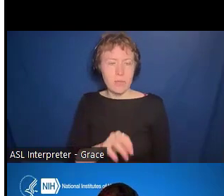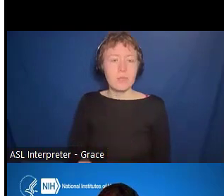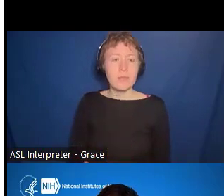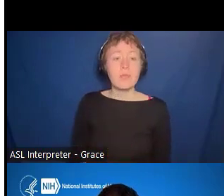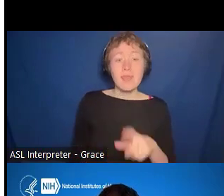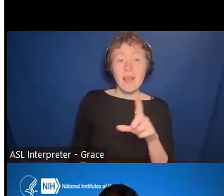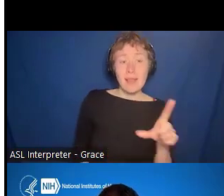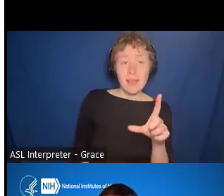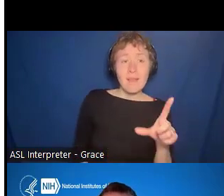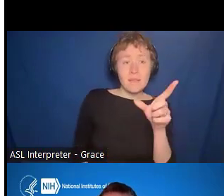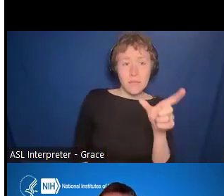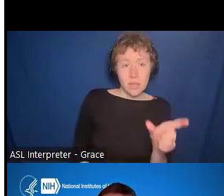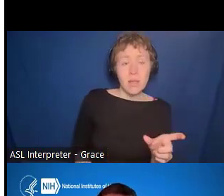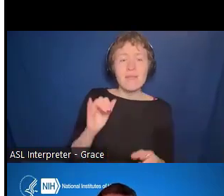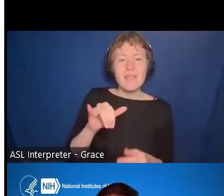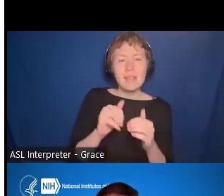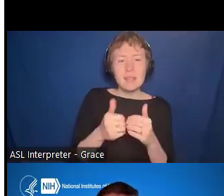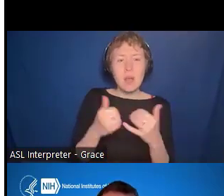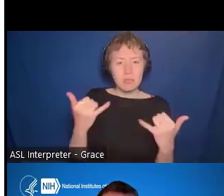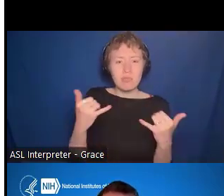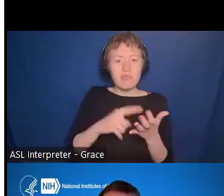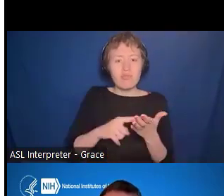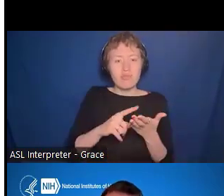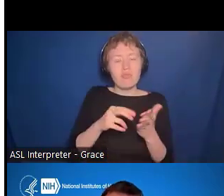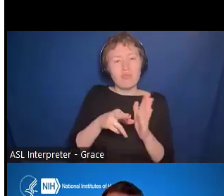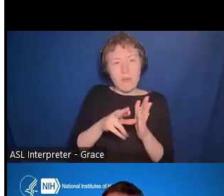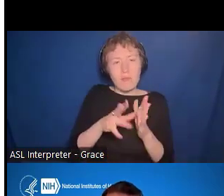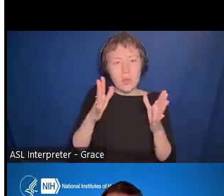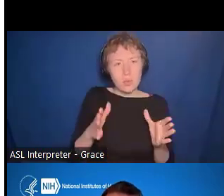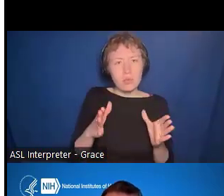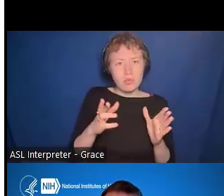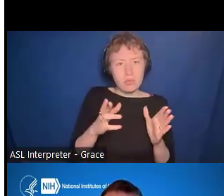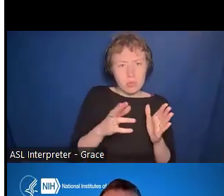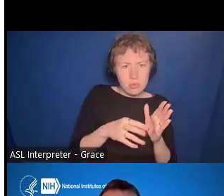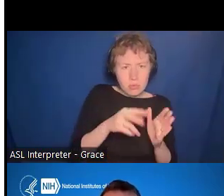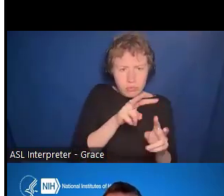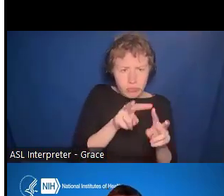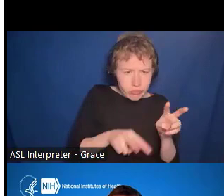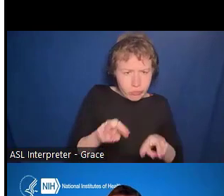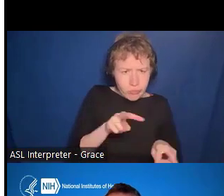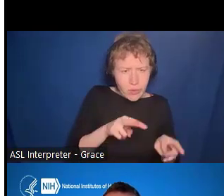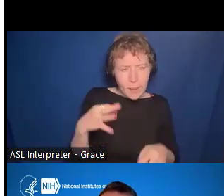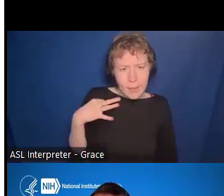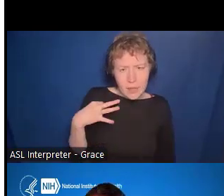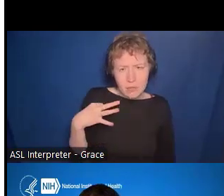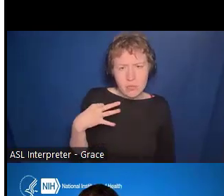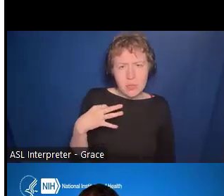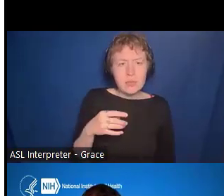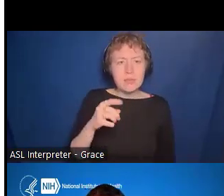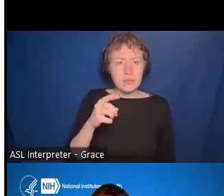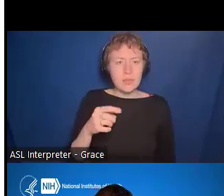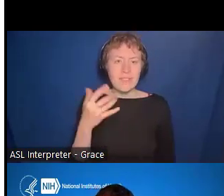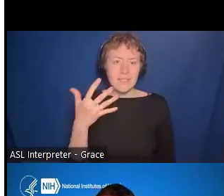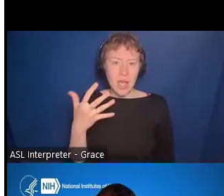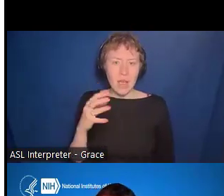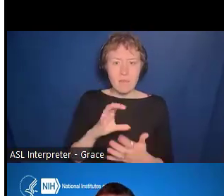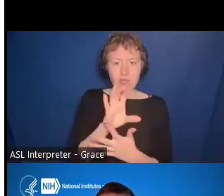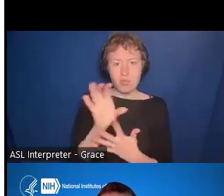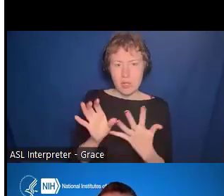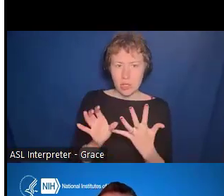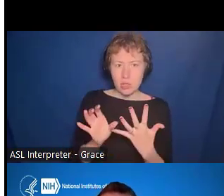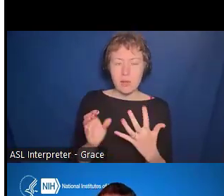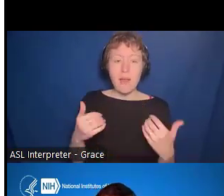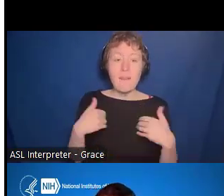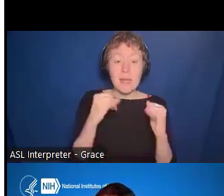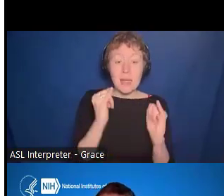review these applications. We have the 5 review criteria. Each one received an individual score, and then all